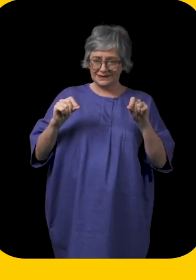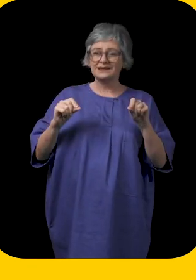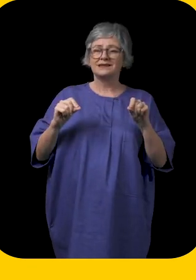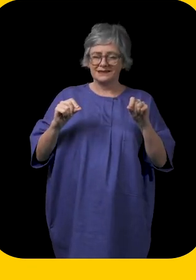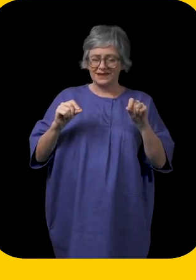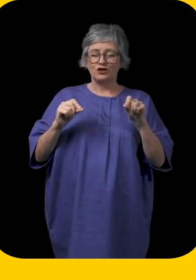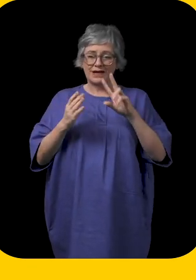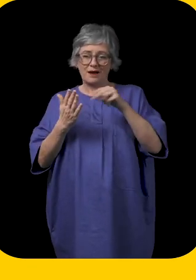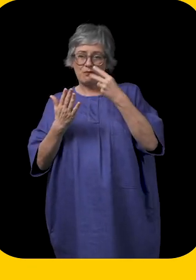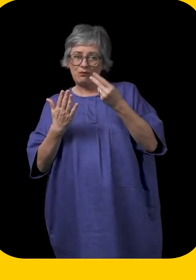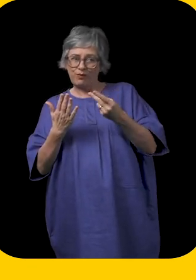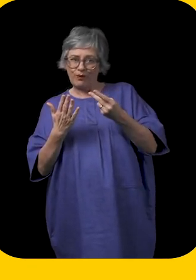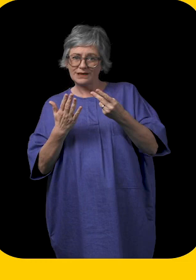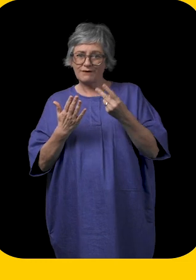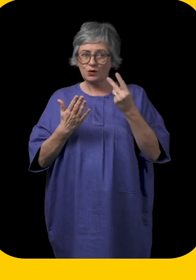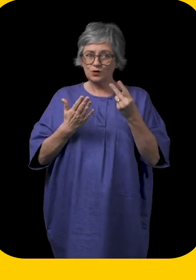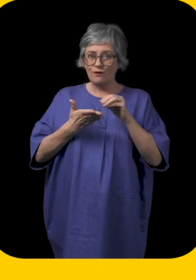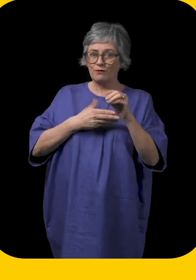poetry and prose from me, two for one.